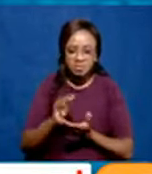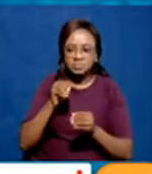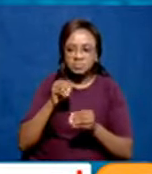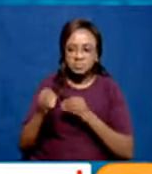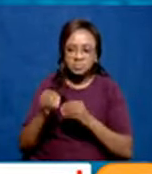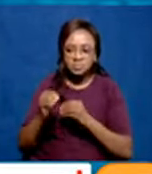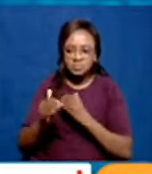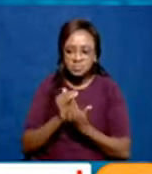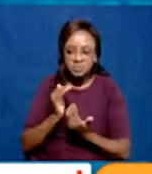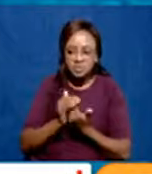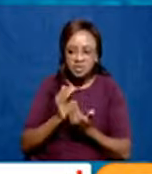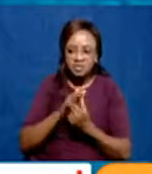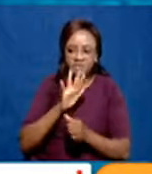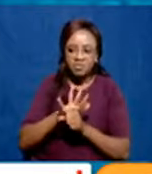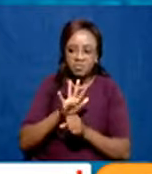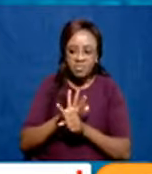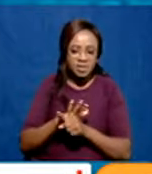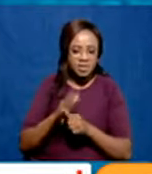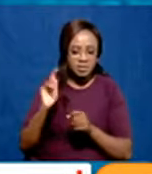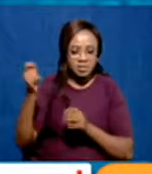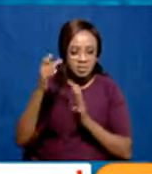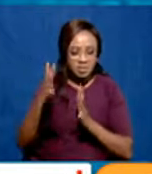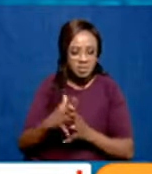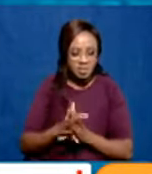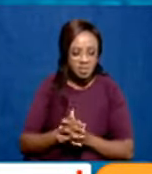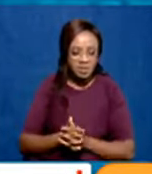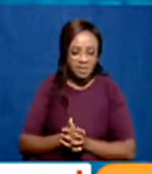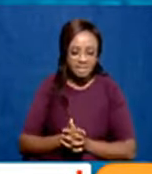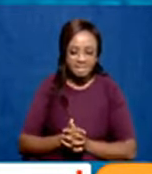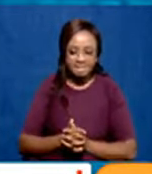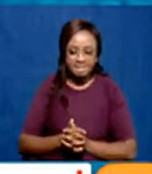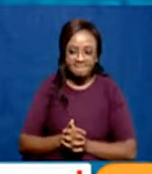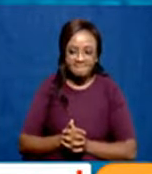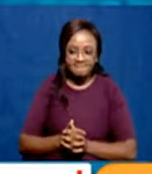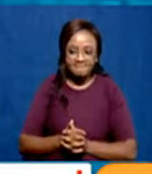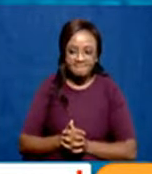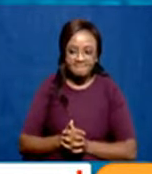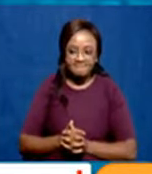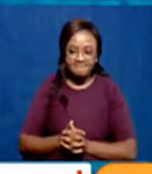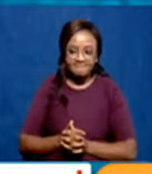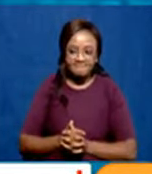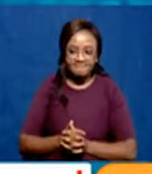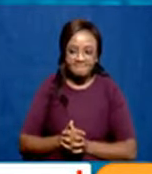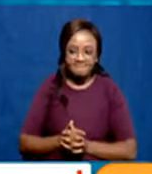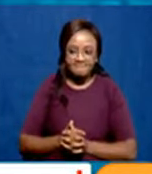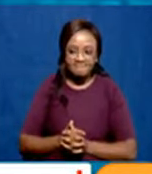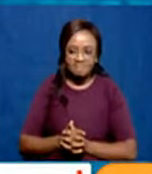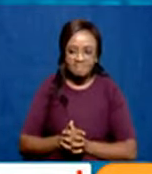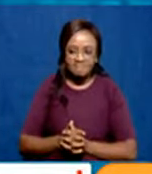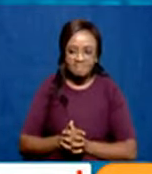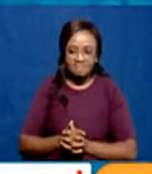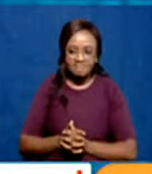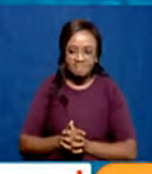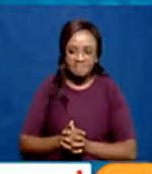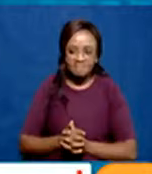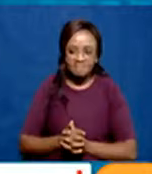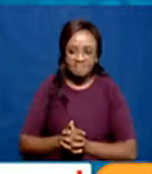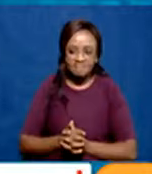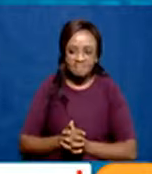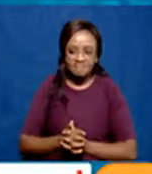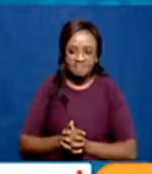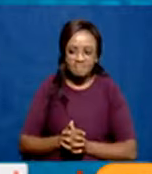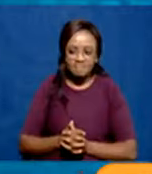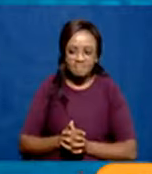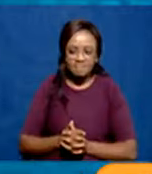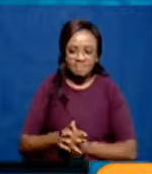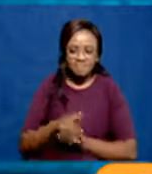to so many Kenyans. How? Why am I saying this? Because on its rollout, it's going to be a baseline cover,